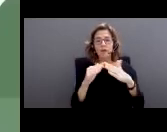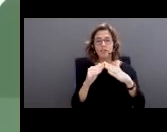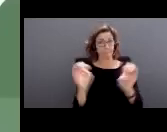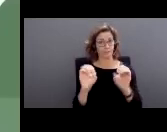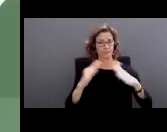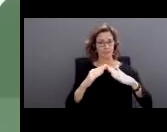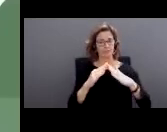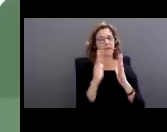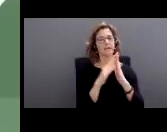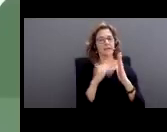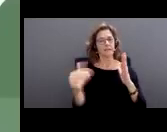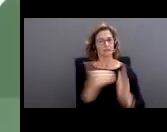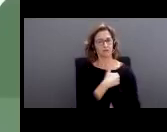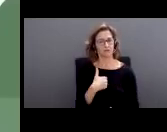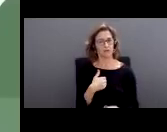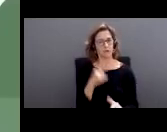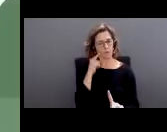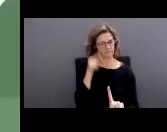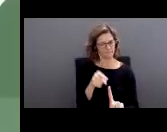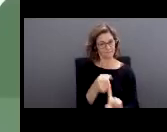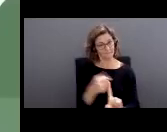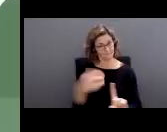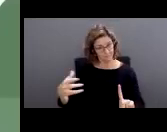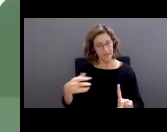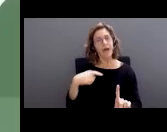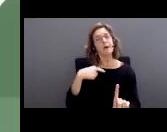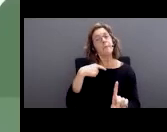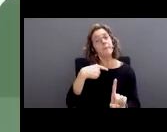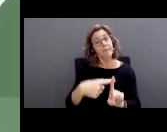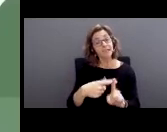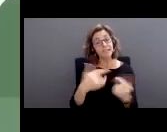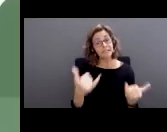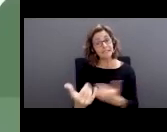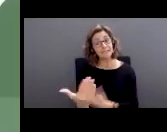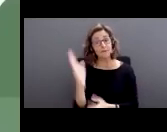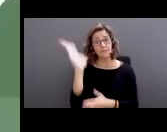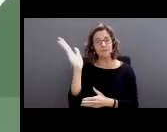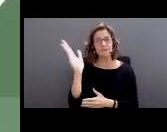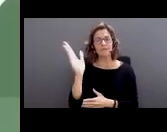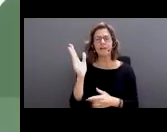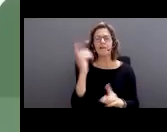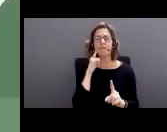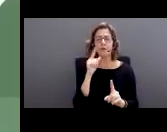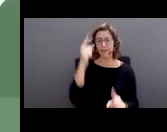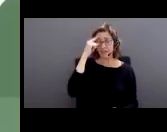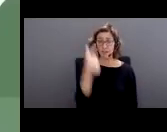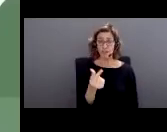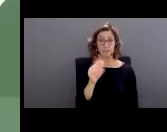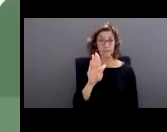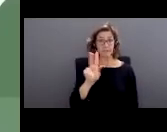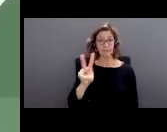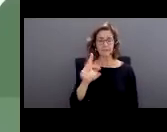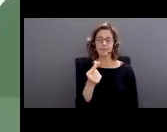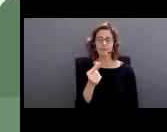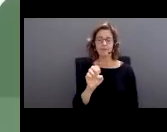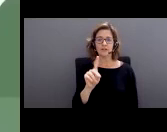Toronto, but it's also really going to be about expanding definitions of gender-based violence. So that's